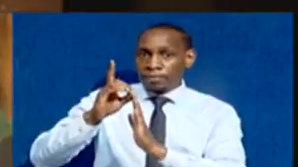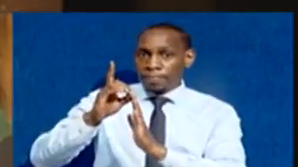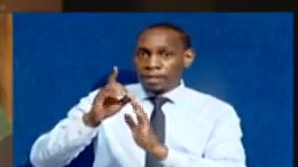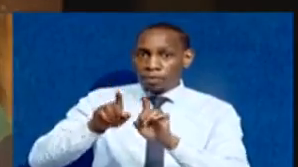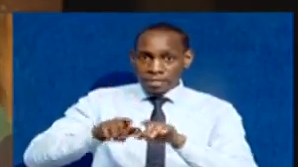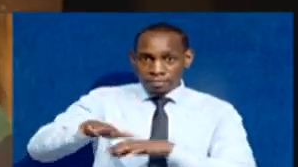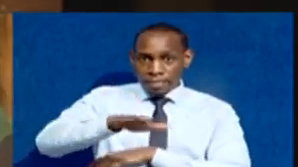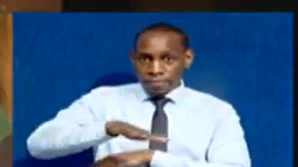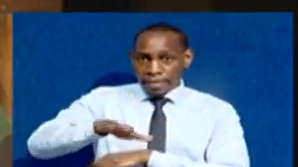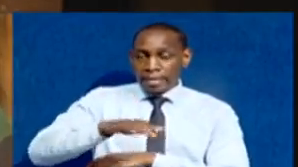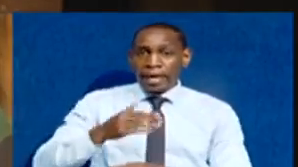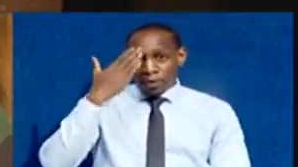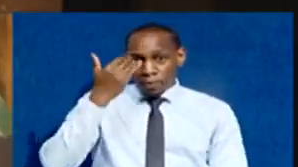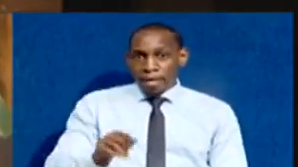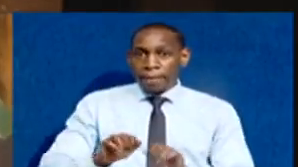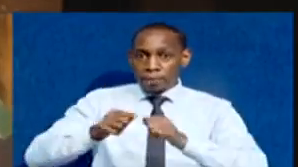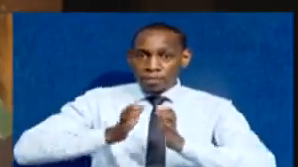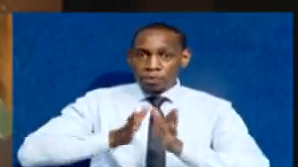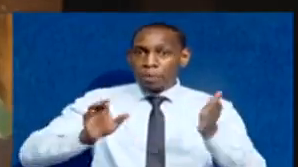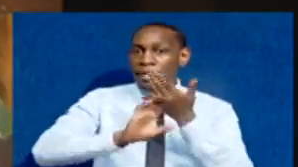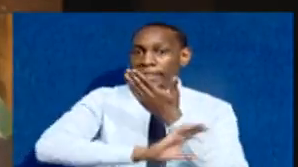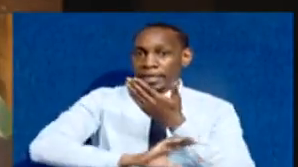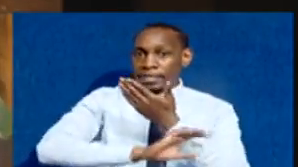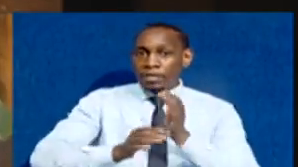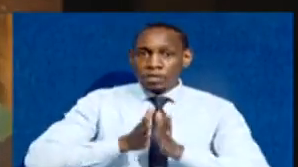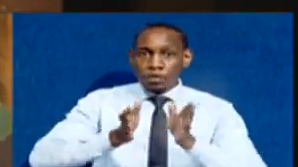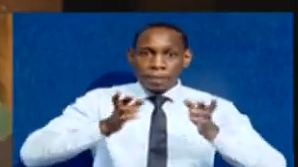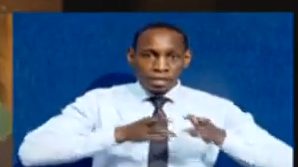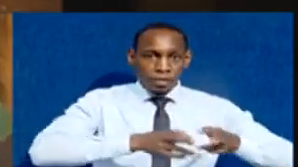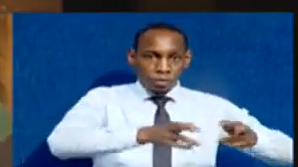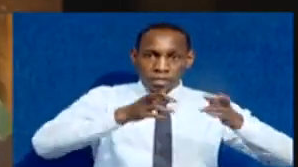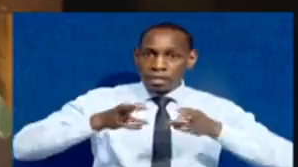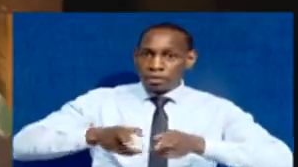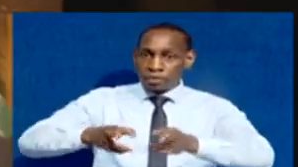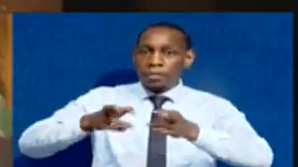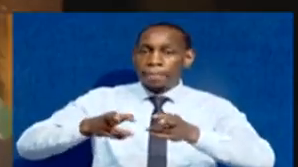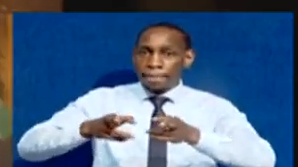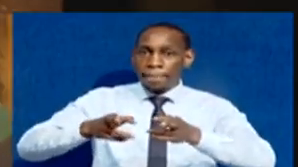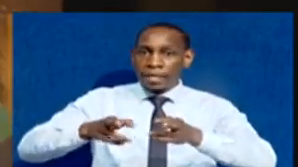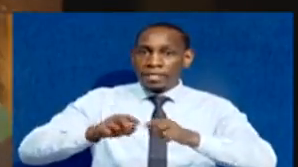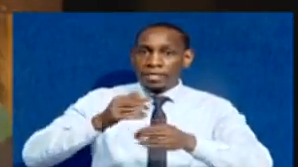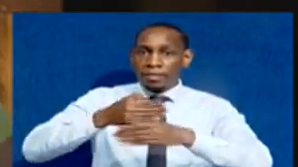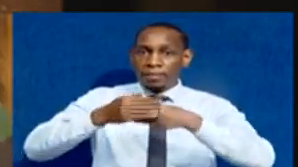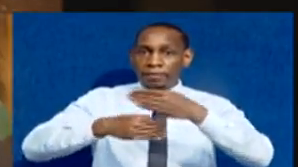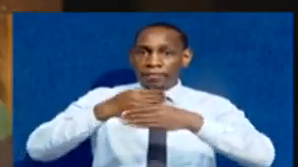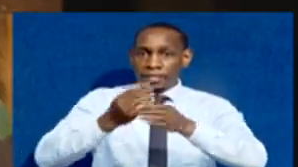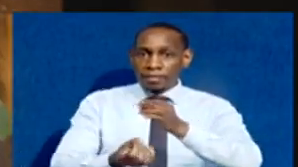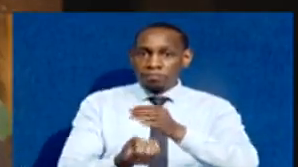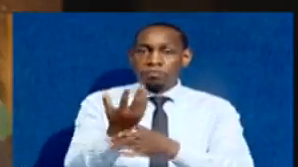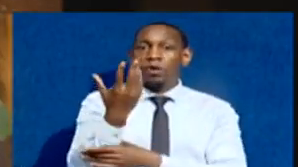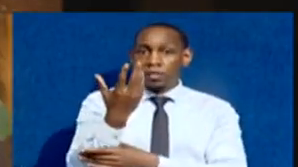this space. And so that you can open up the country, open up the roads, get infrastructure in